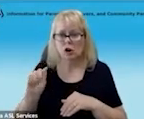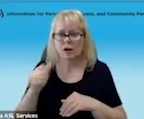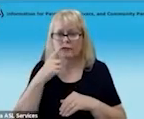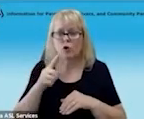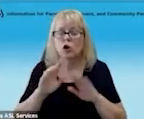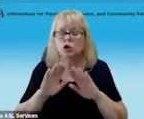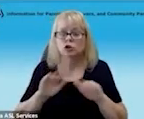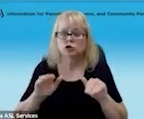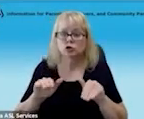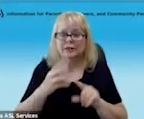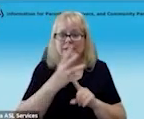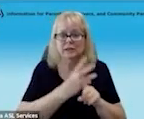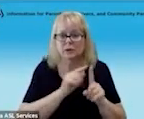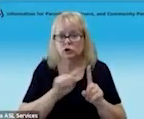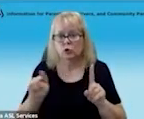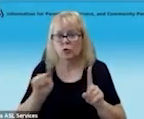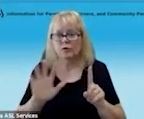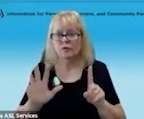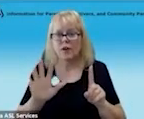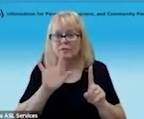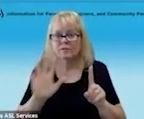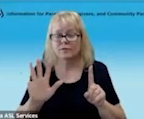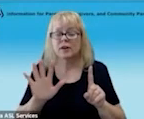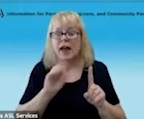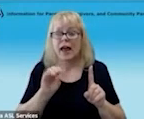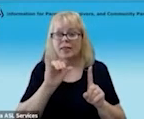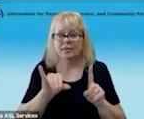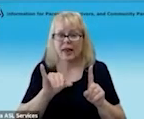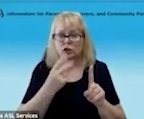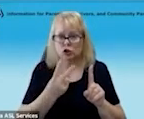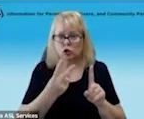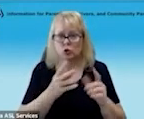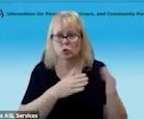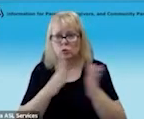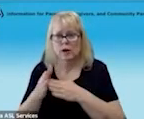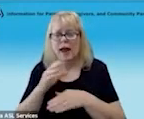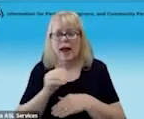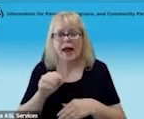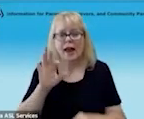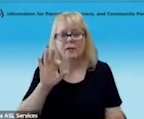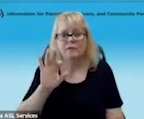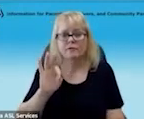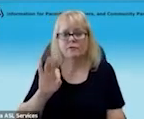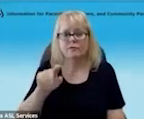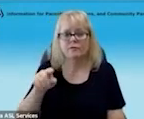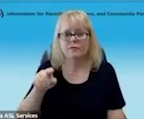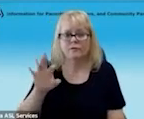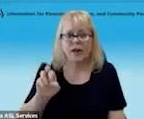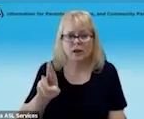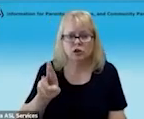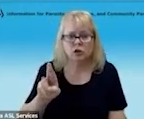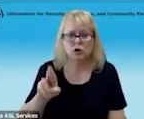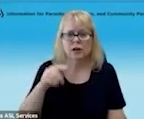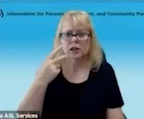the dosage is based on the age of the child on the day of vaccination. For our younger children, the Moderna vaccine is for children